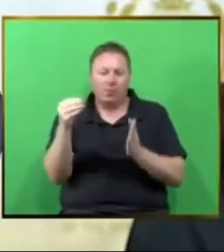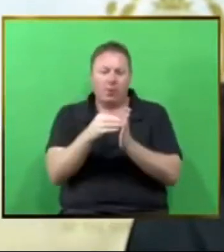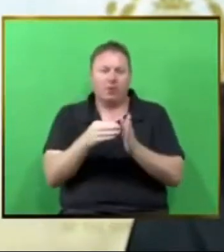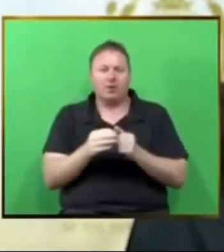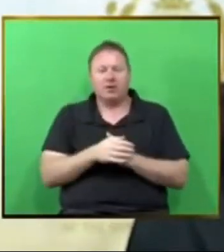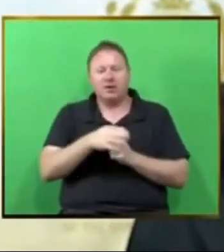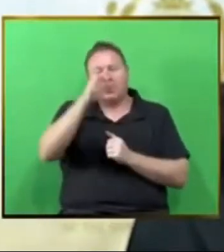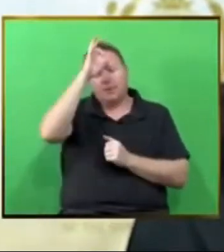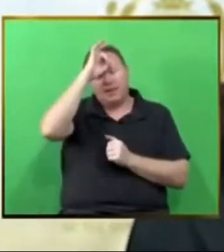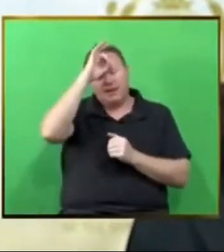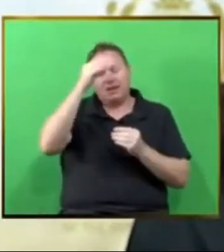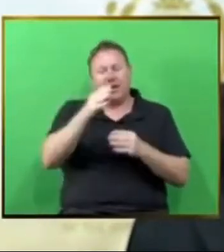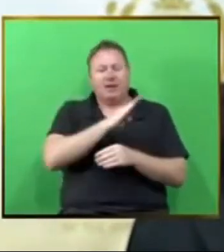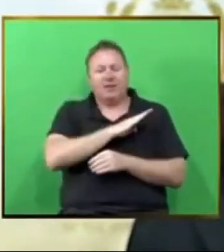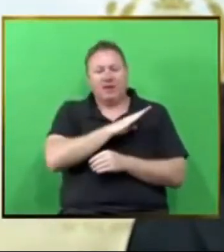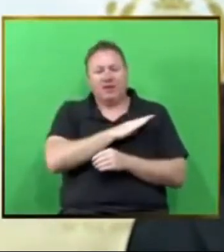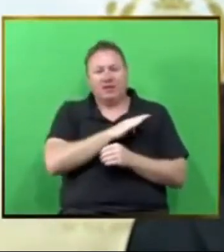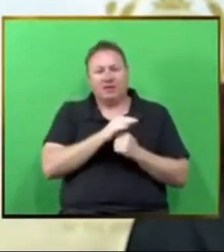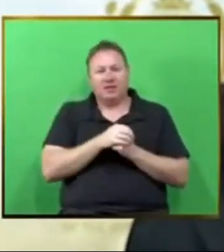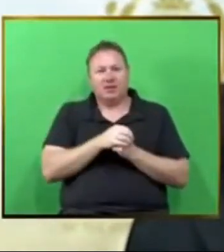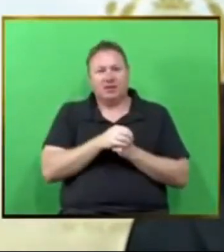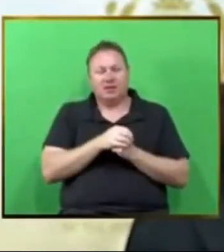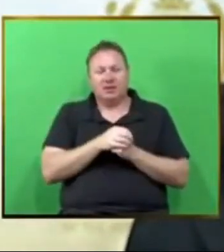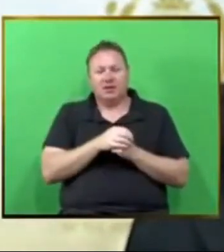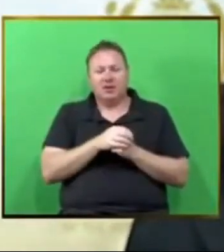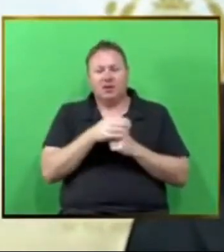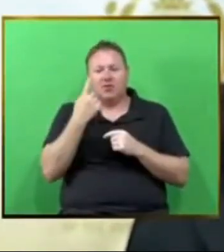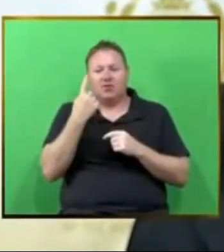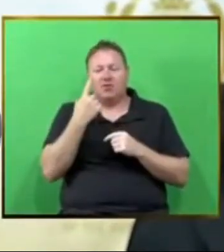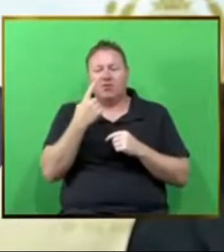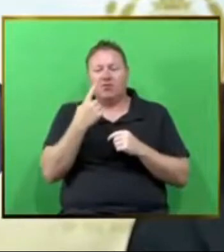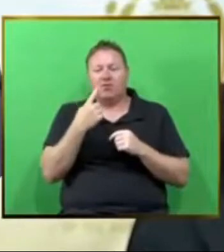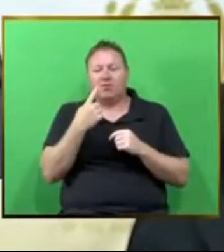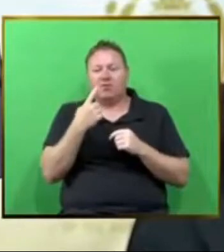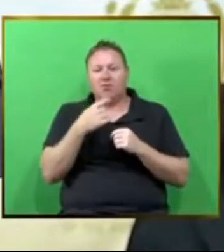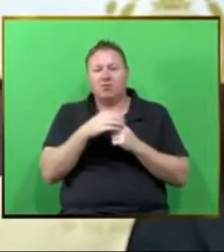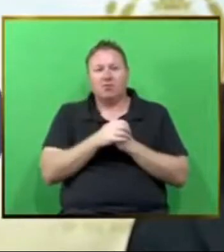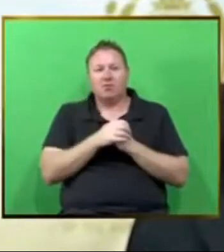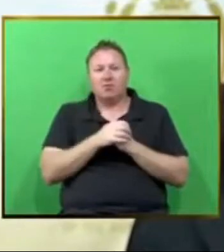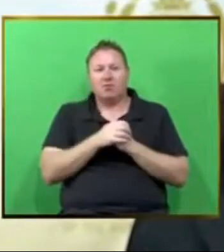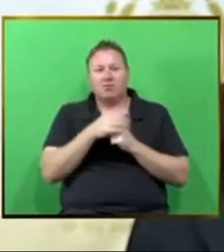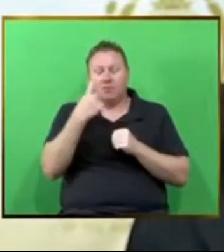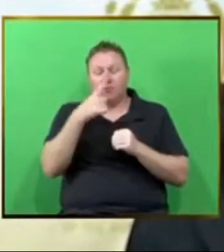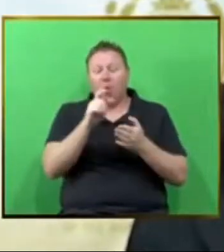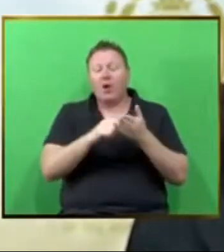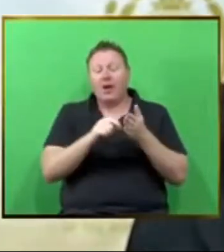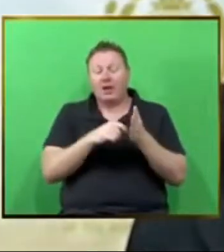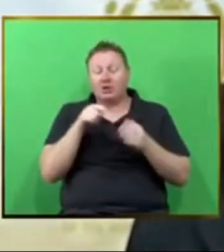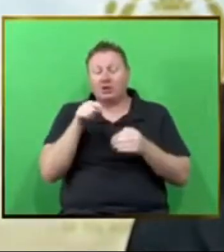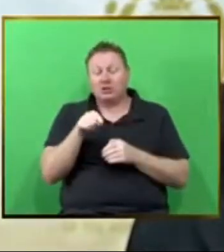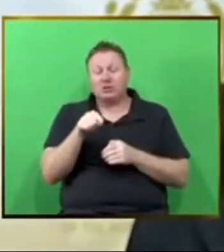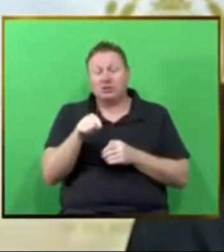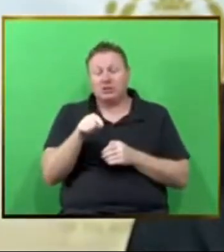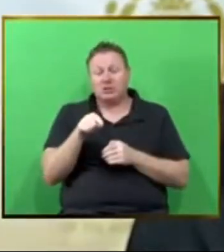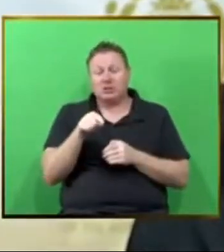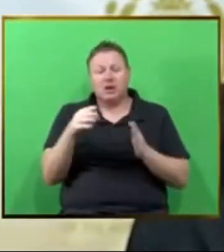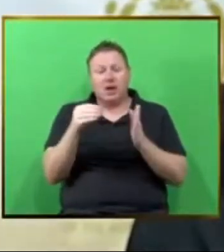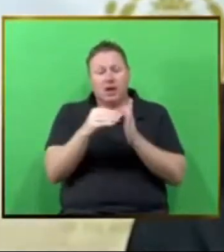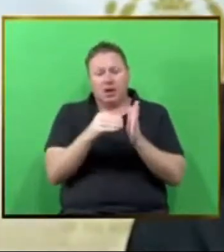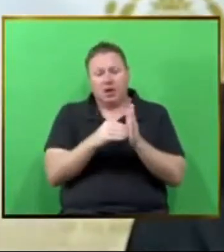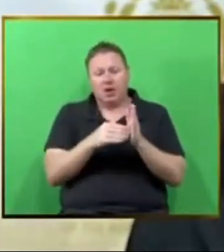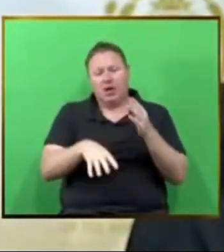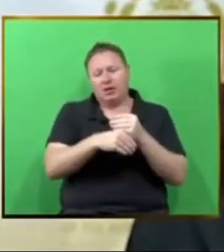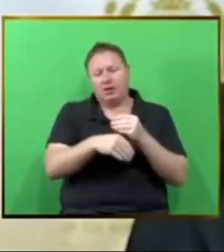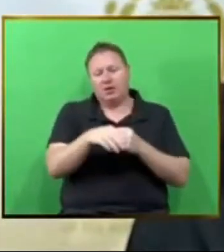the defense purely for the elections. The police and the defense purely for the elections are allocated an